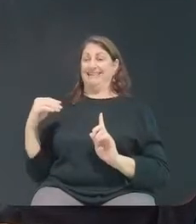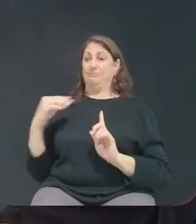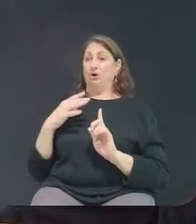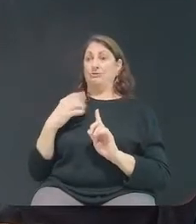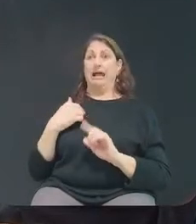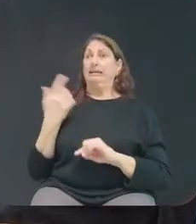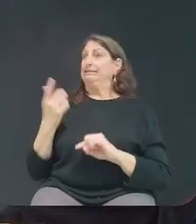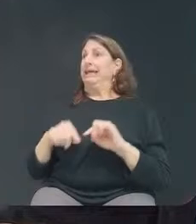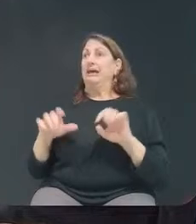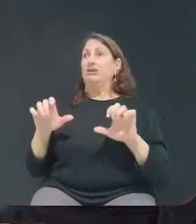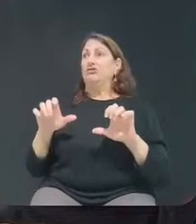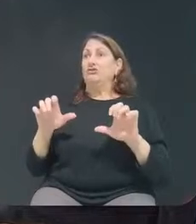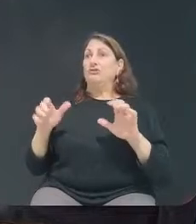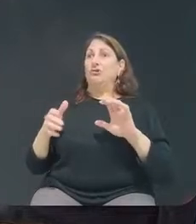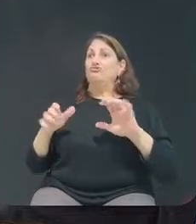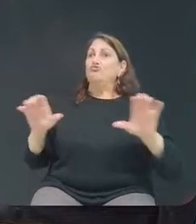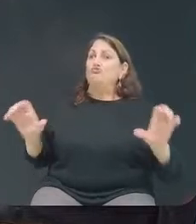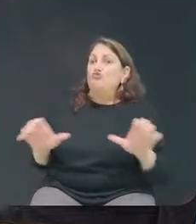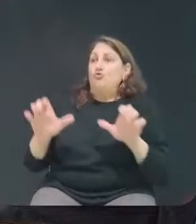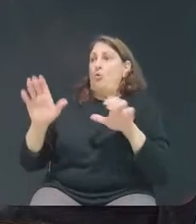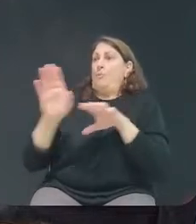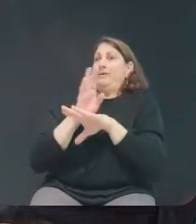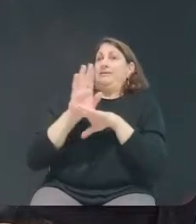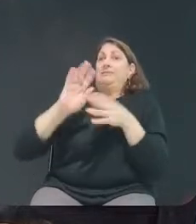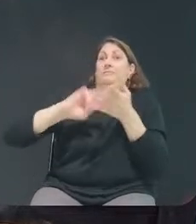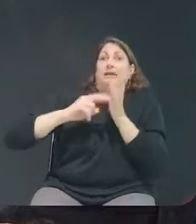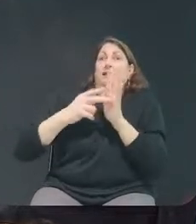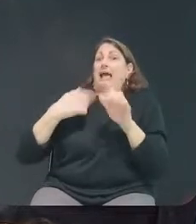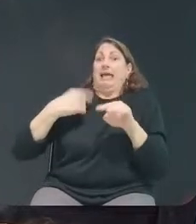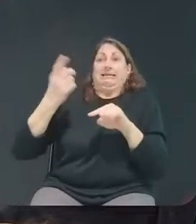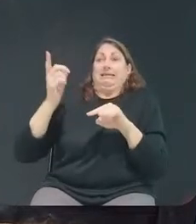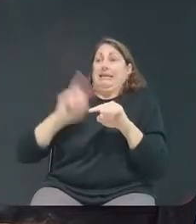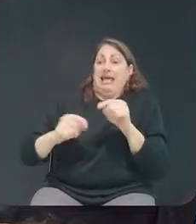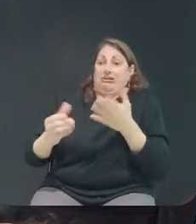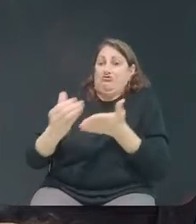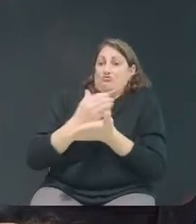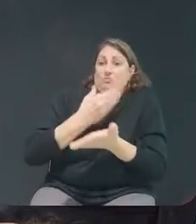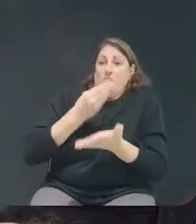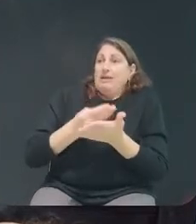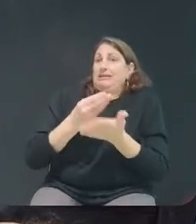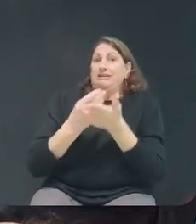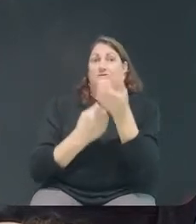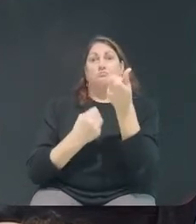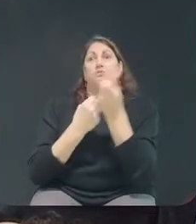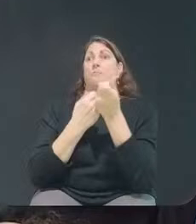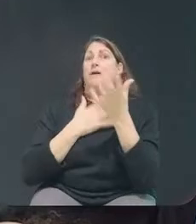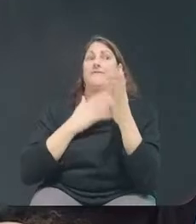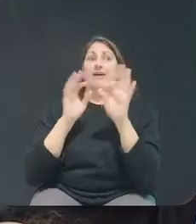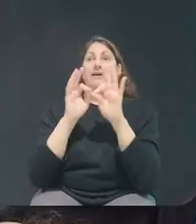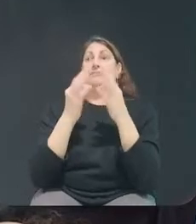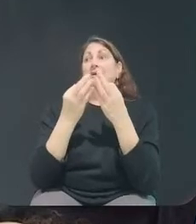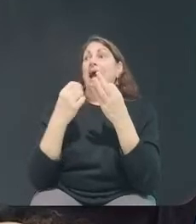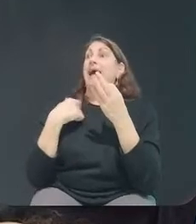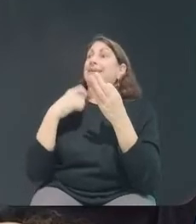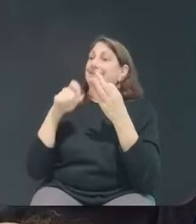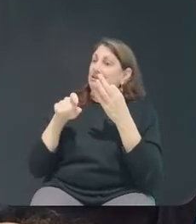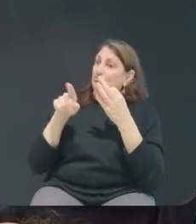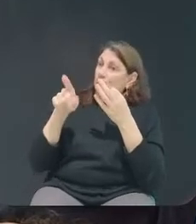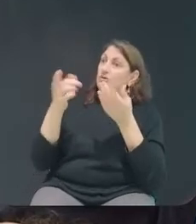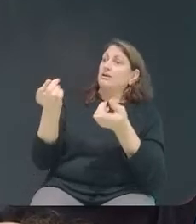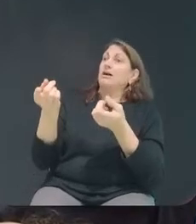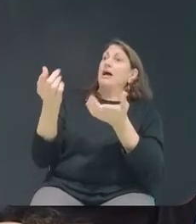to do any business, and hence unable to earn a living for his family unless allowed by your honorable body to cover and surround the